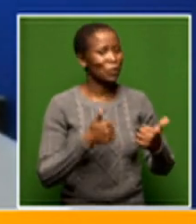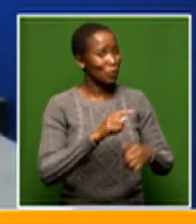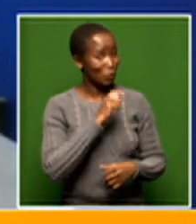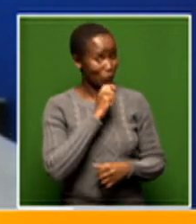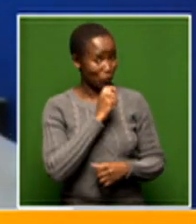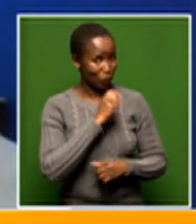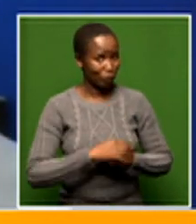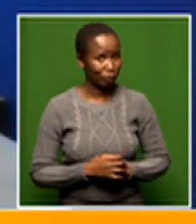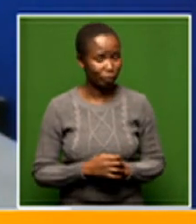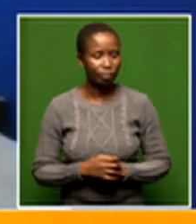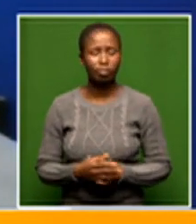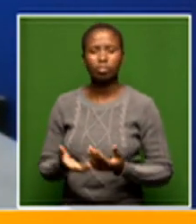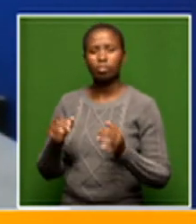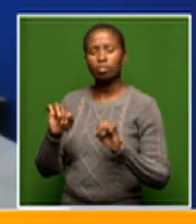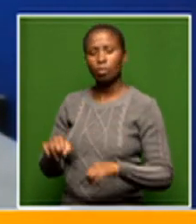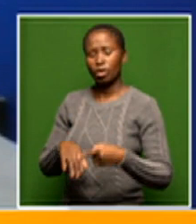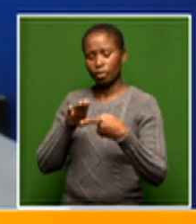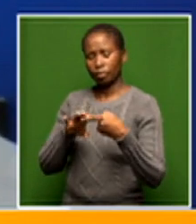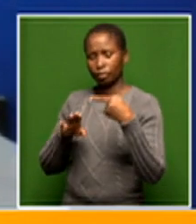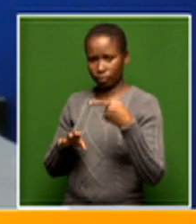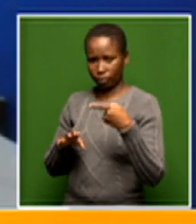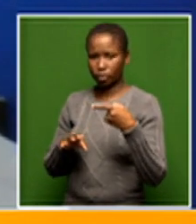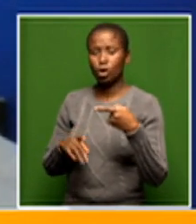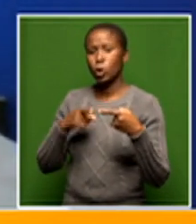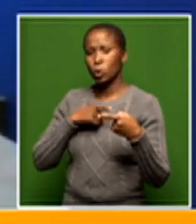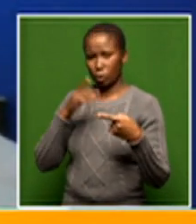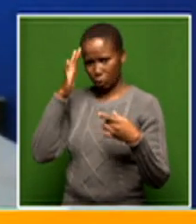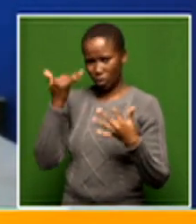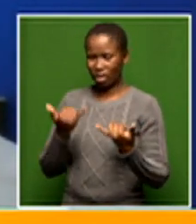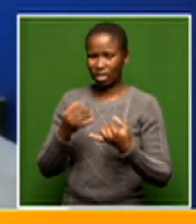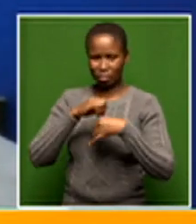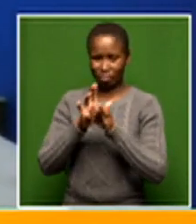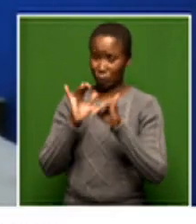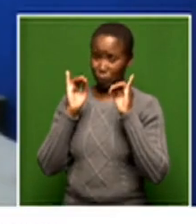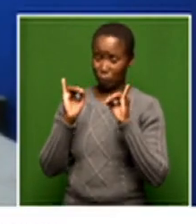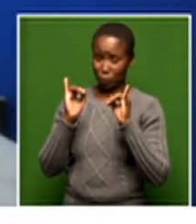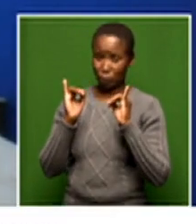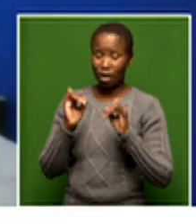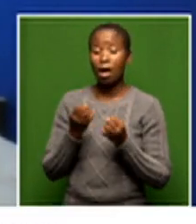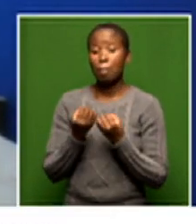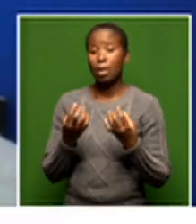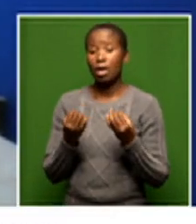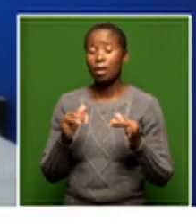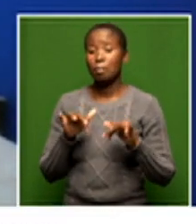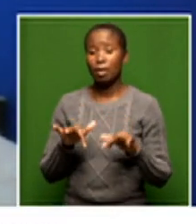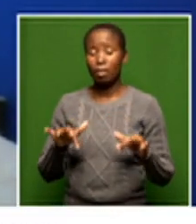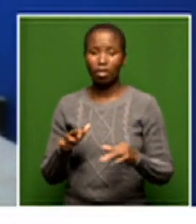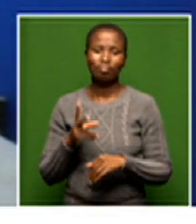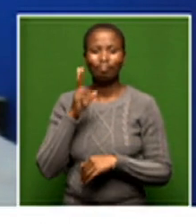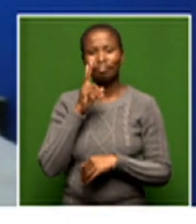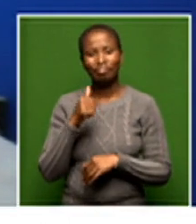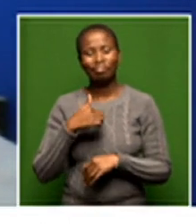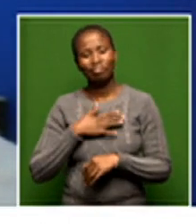morning. So firstly, with this pandemic, I think many of us have been